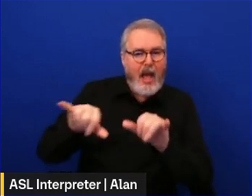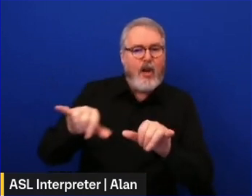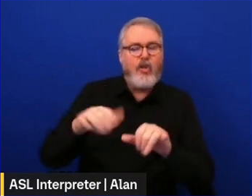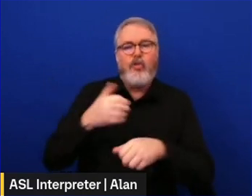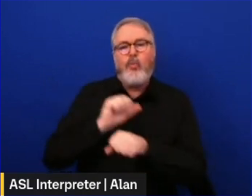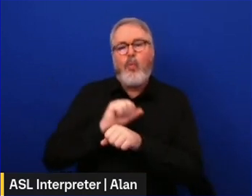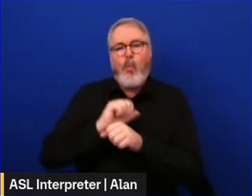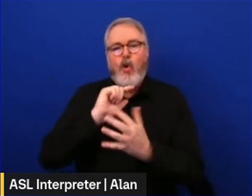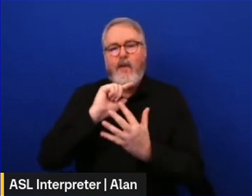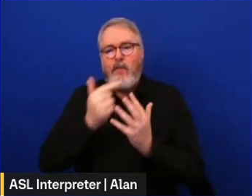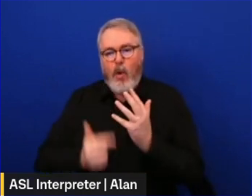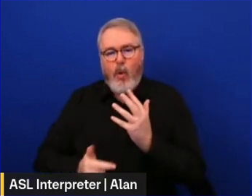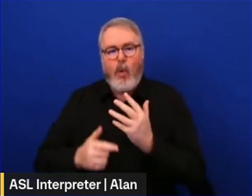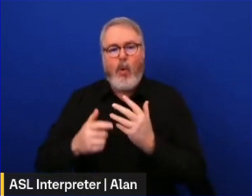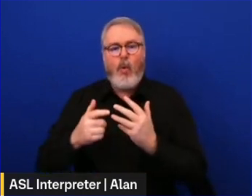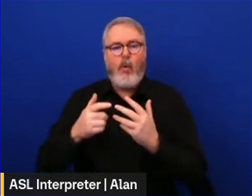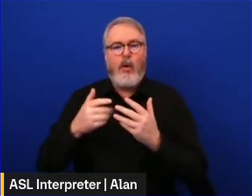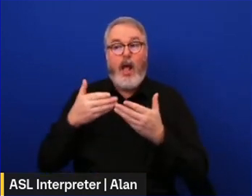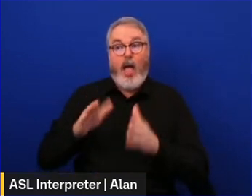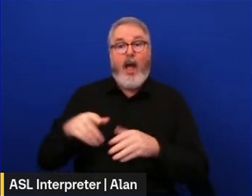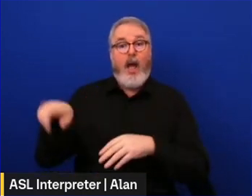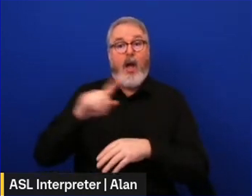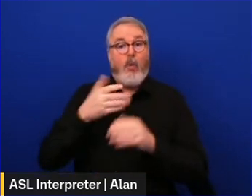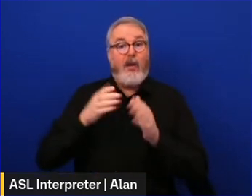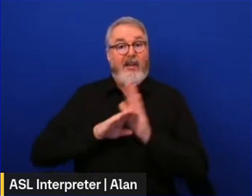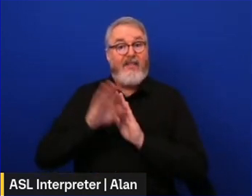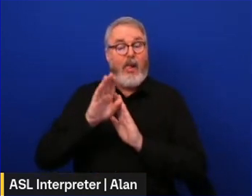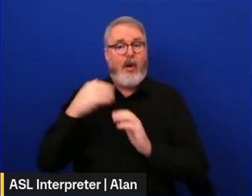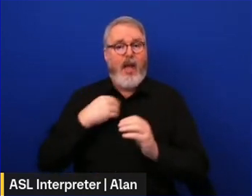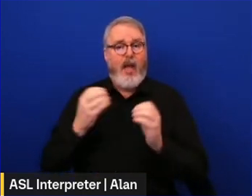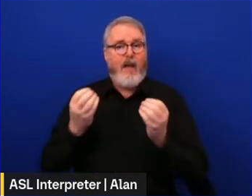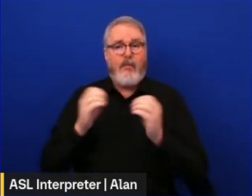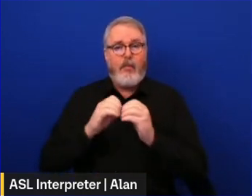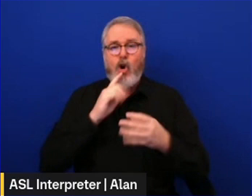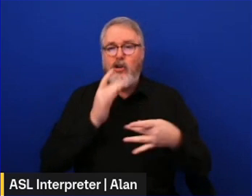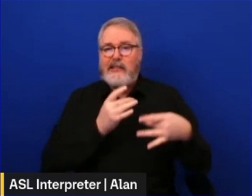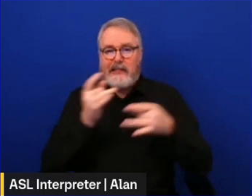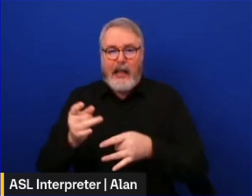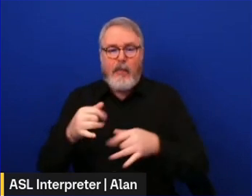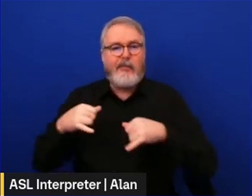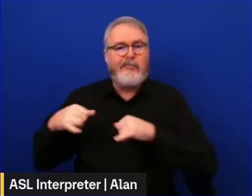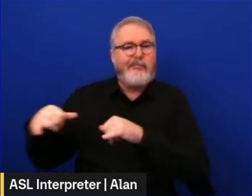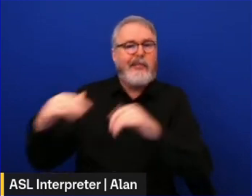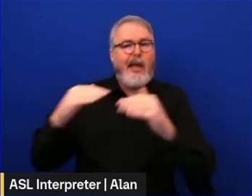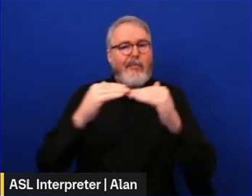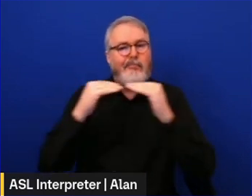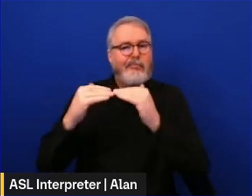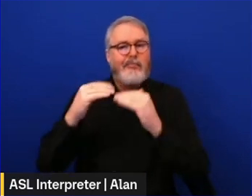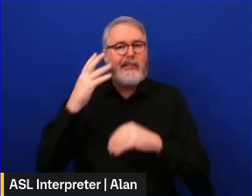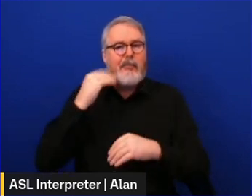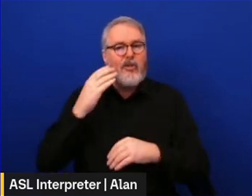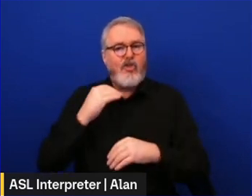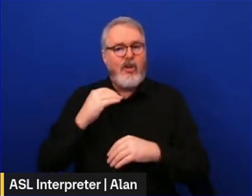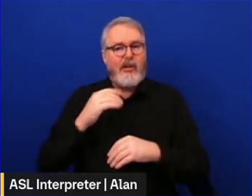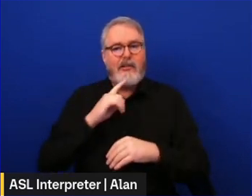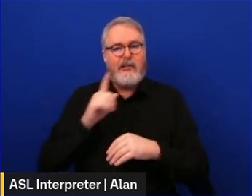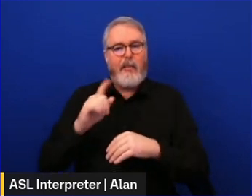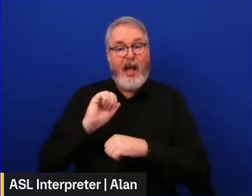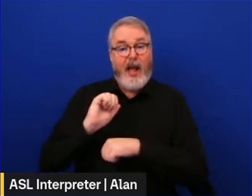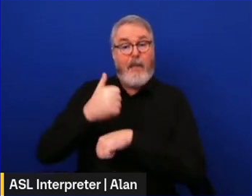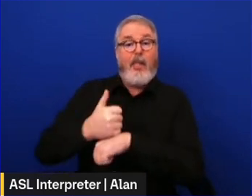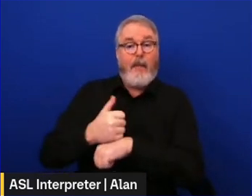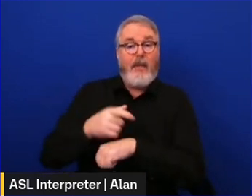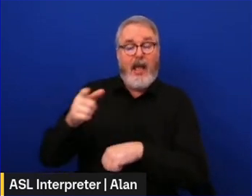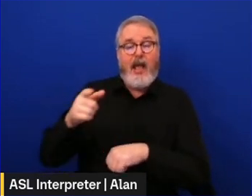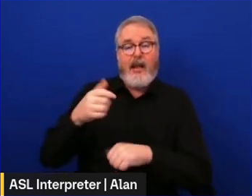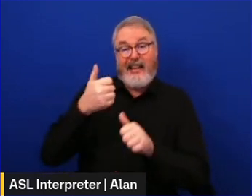a seamless self-service experience. By integrating HashiCorp Terraform